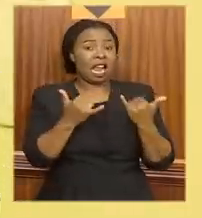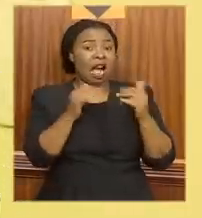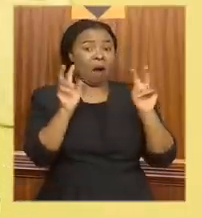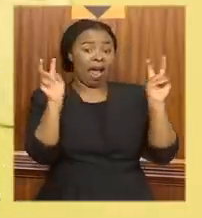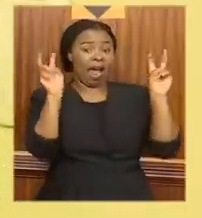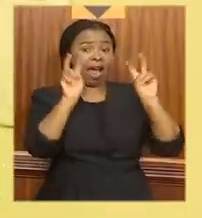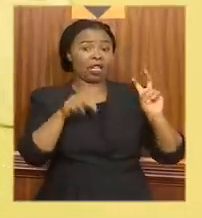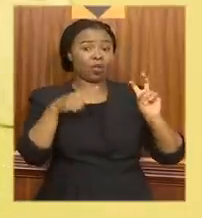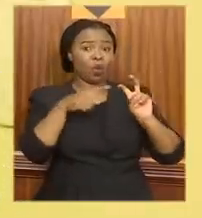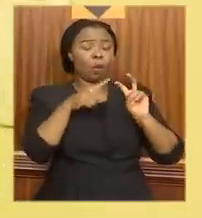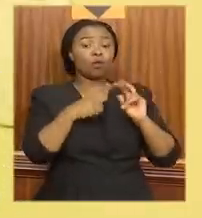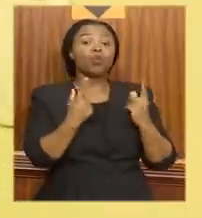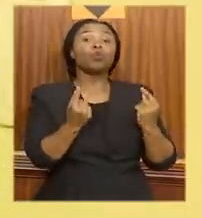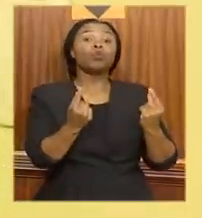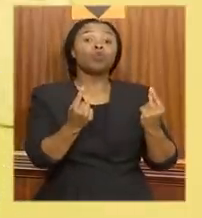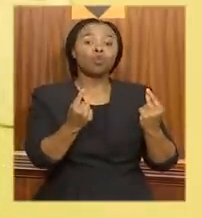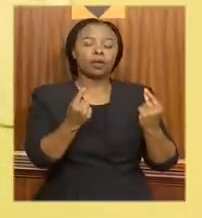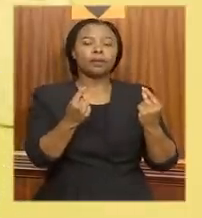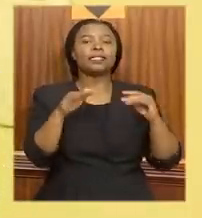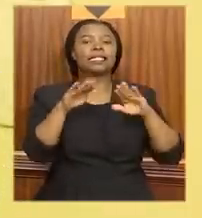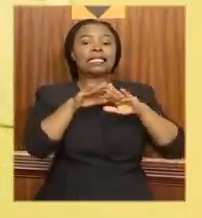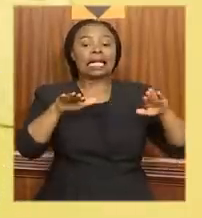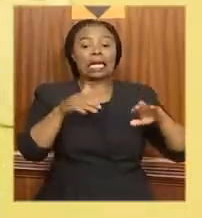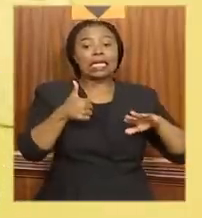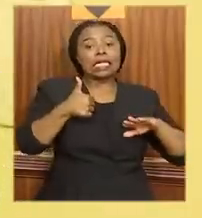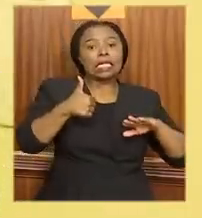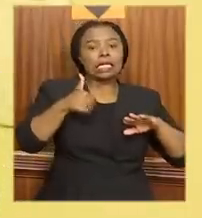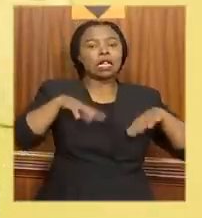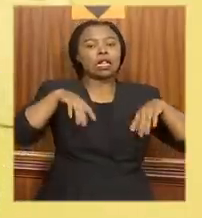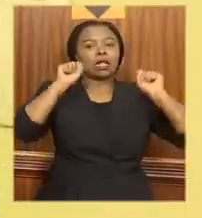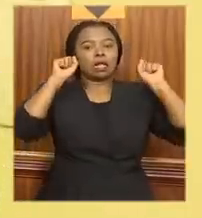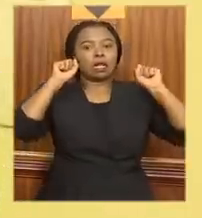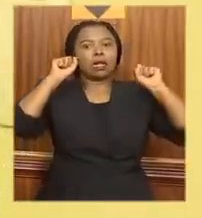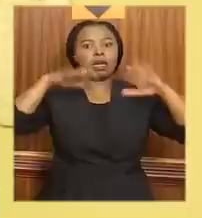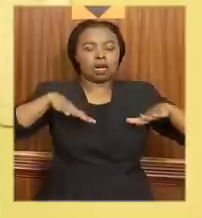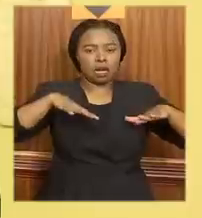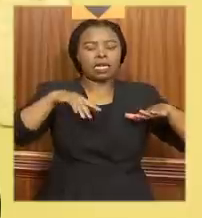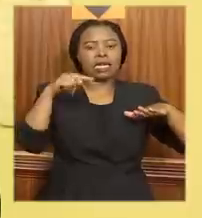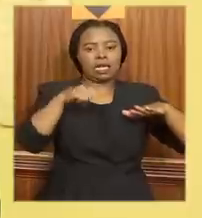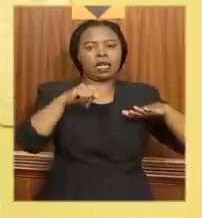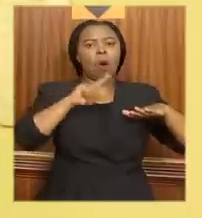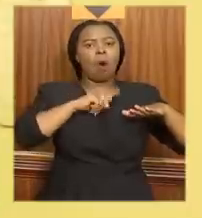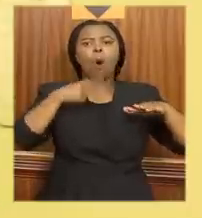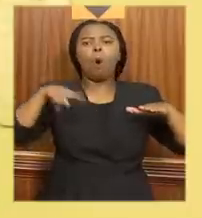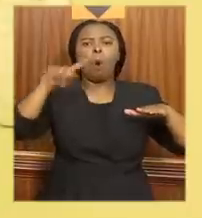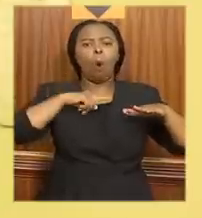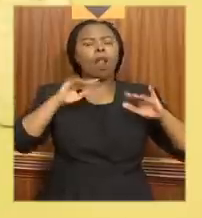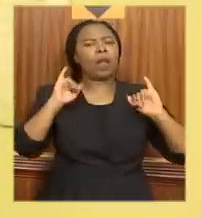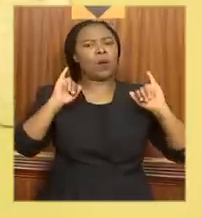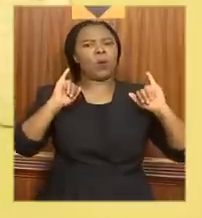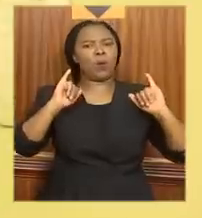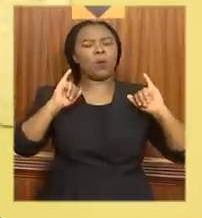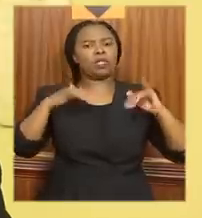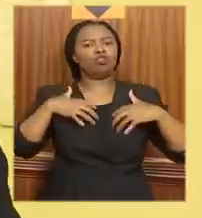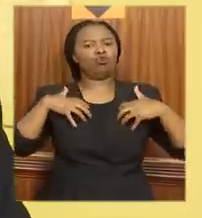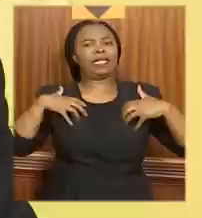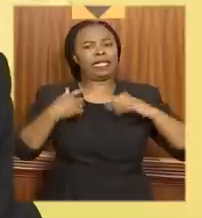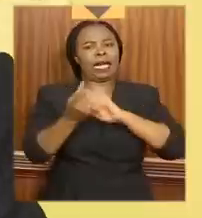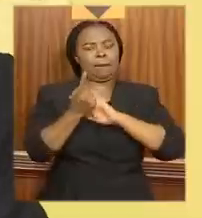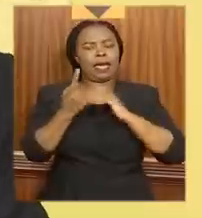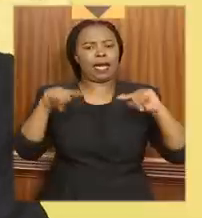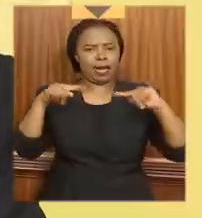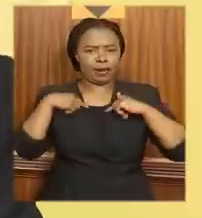implement stage 6 load shedding, which distressed all of us.